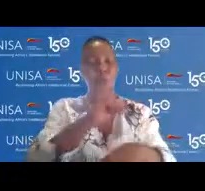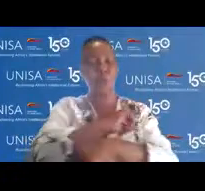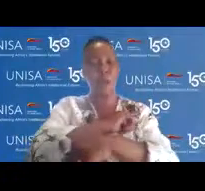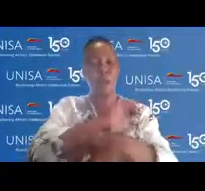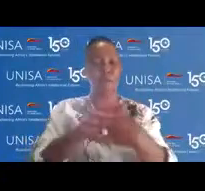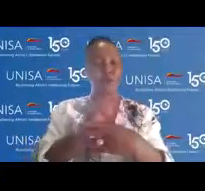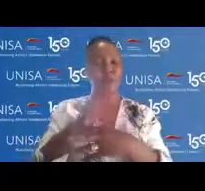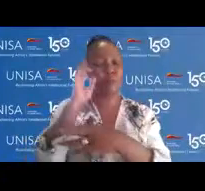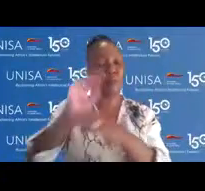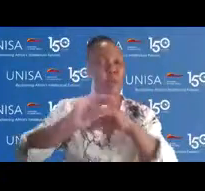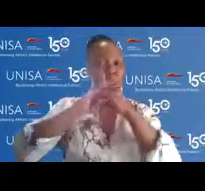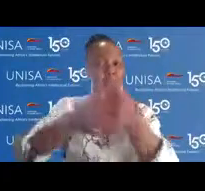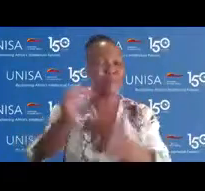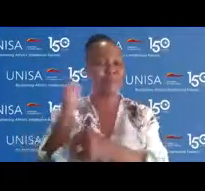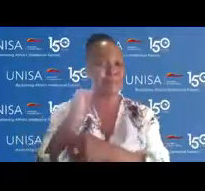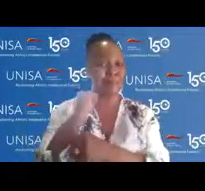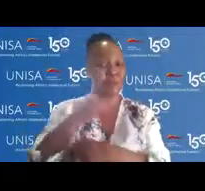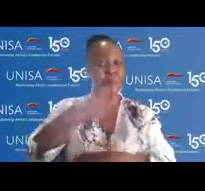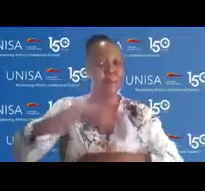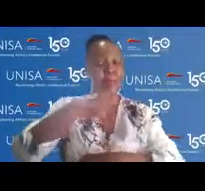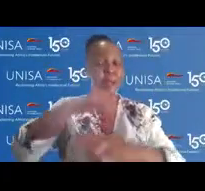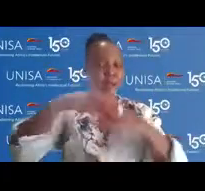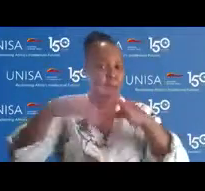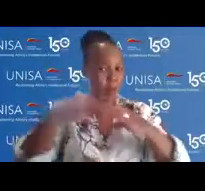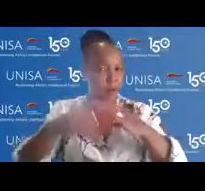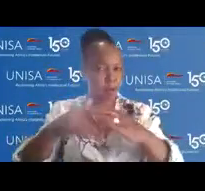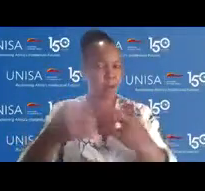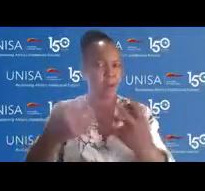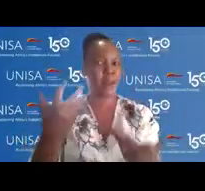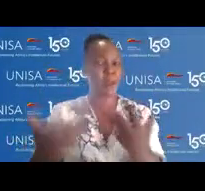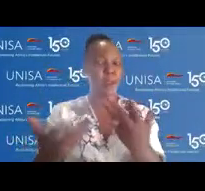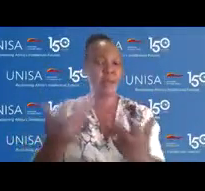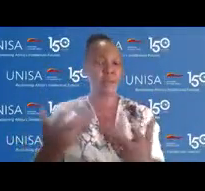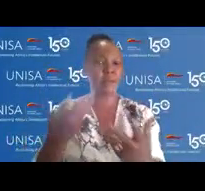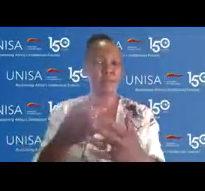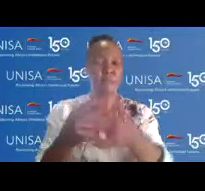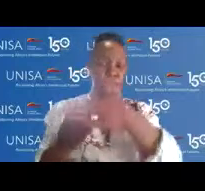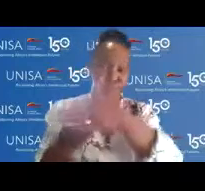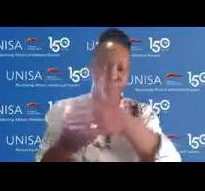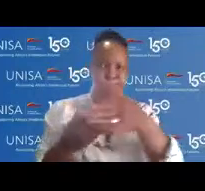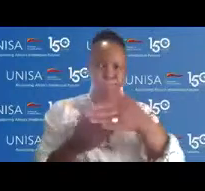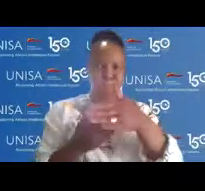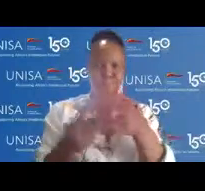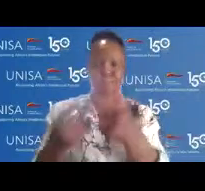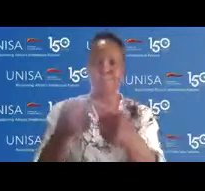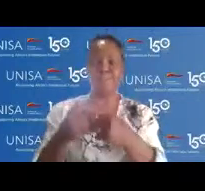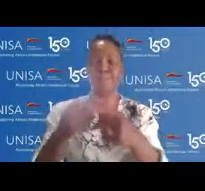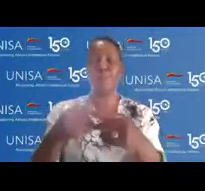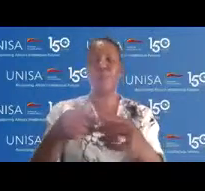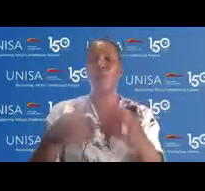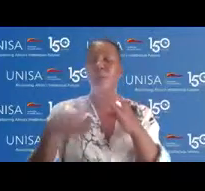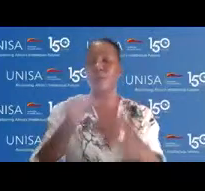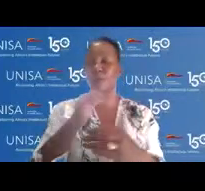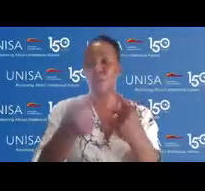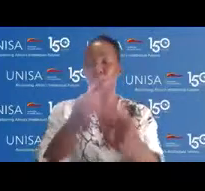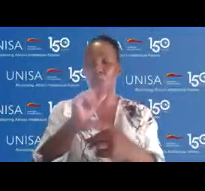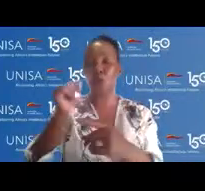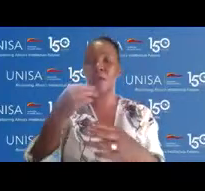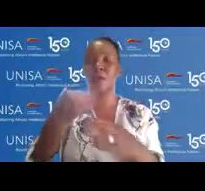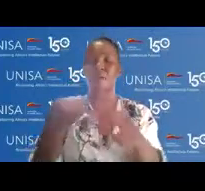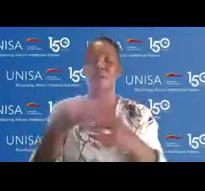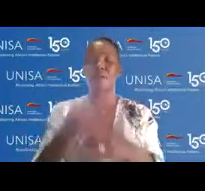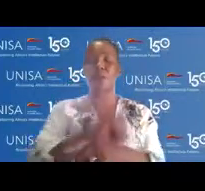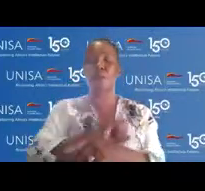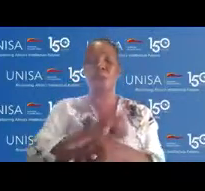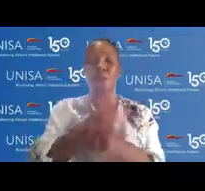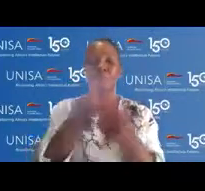If you use personal emails, maybe the spam filters block your email and then UNISA never receives it, because now they think, well,